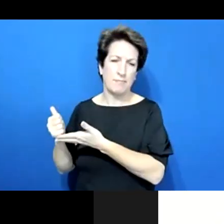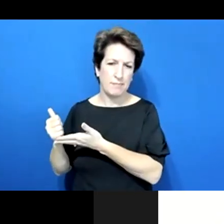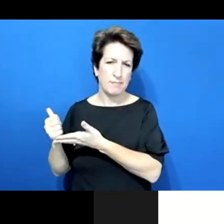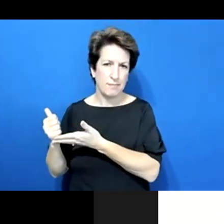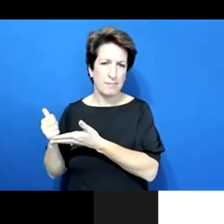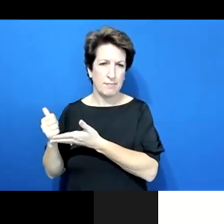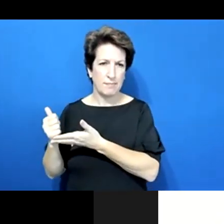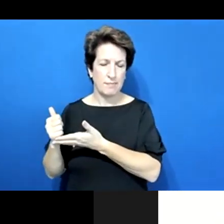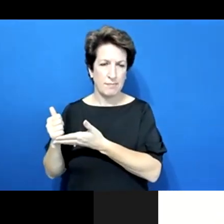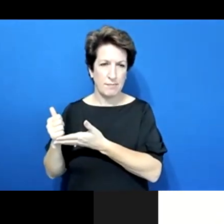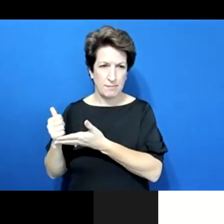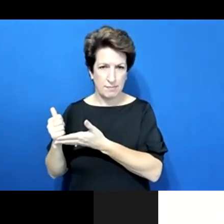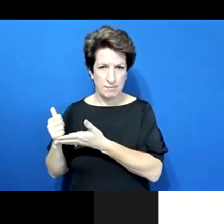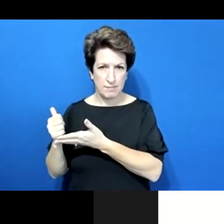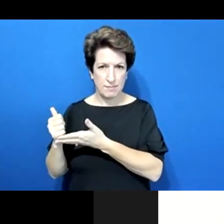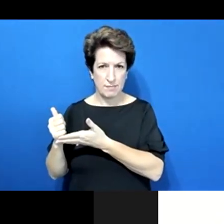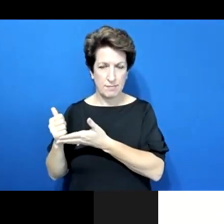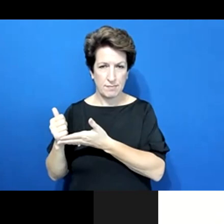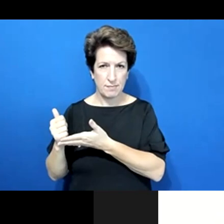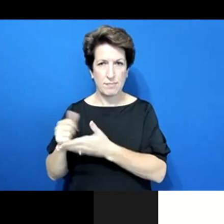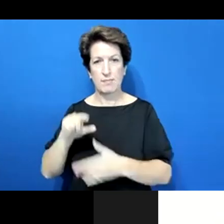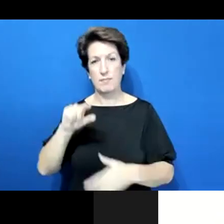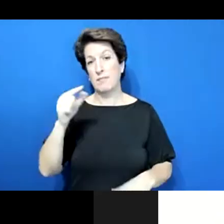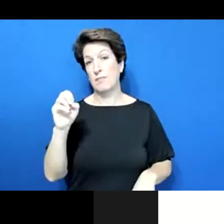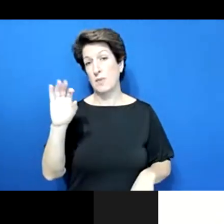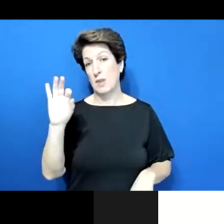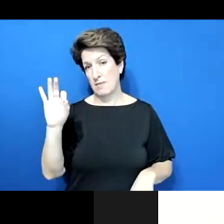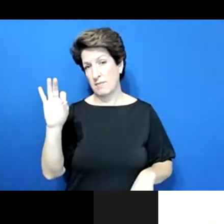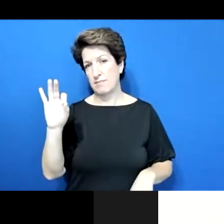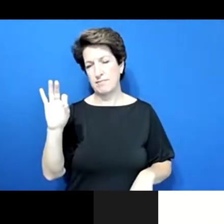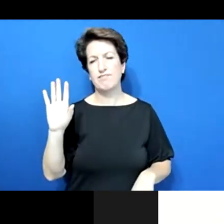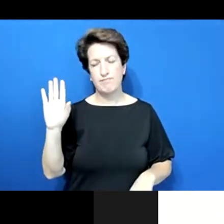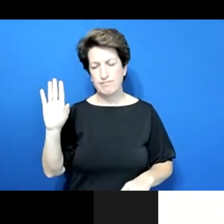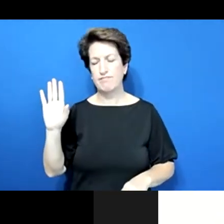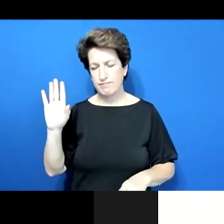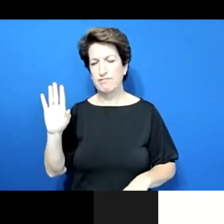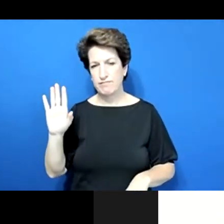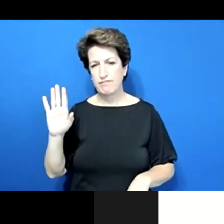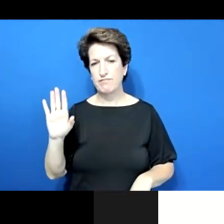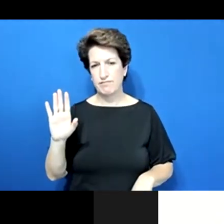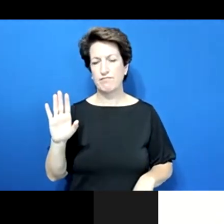sorry. Oh, no, go ahead, Geoff. Yeah, no, I absolutely hear that comment.